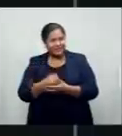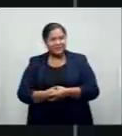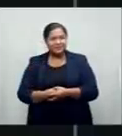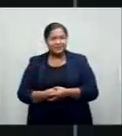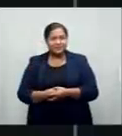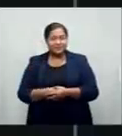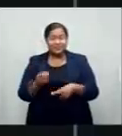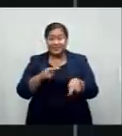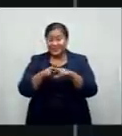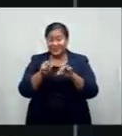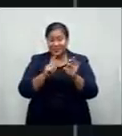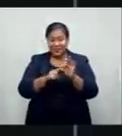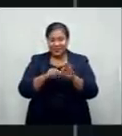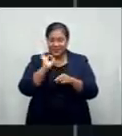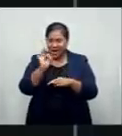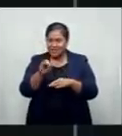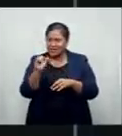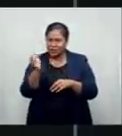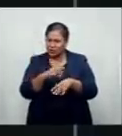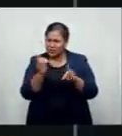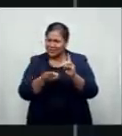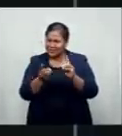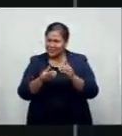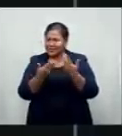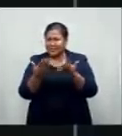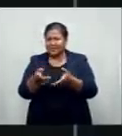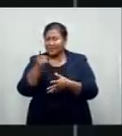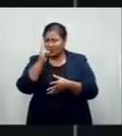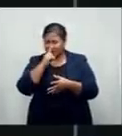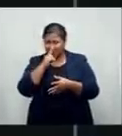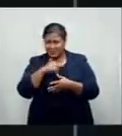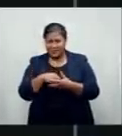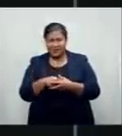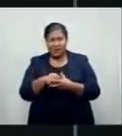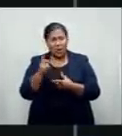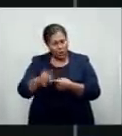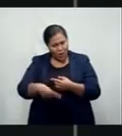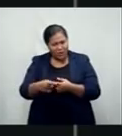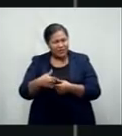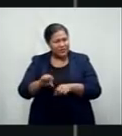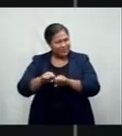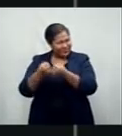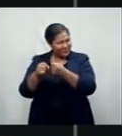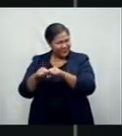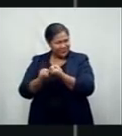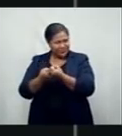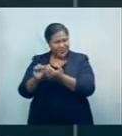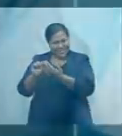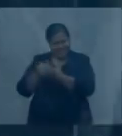In Fijian Pulse, we asked, should harsh penalties be given to Fijians who continue to break protocols?